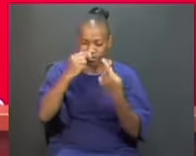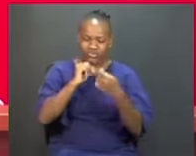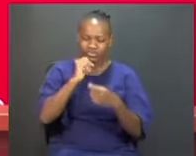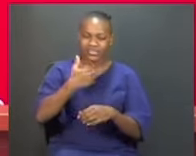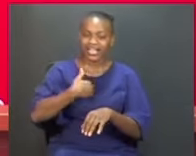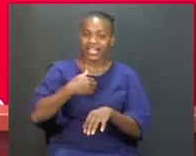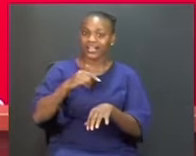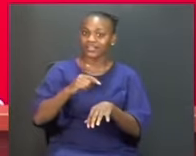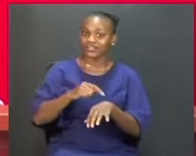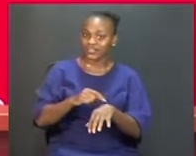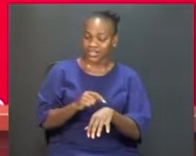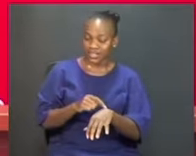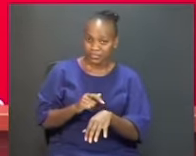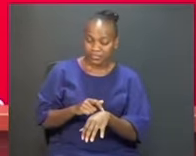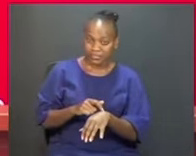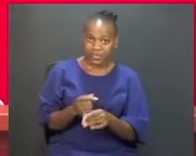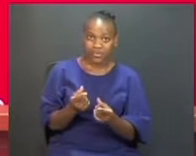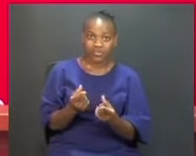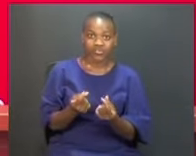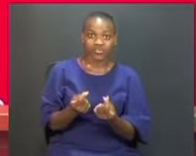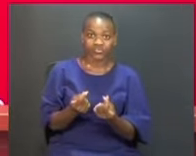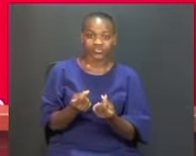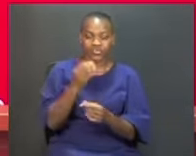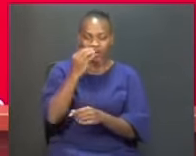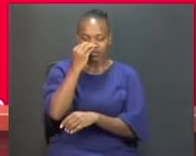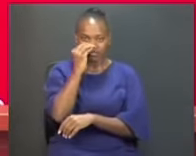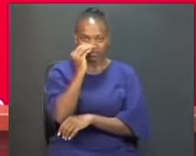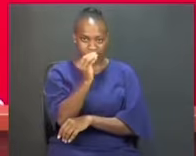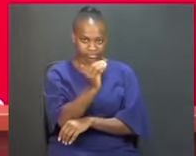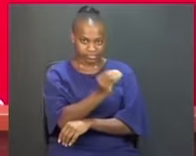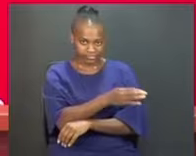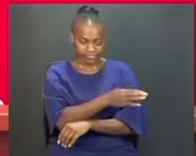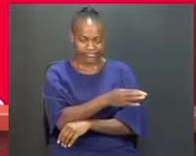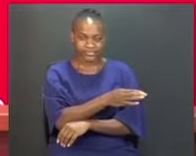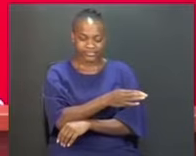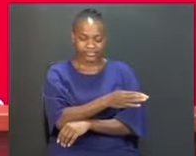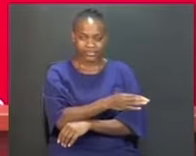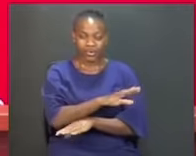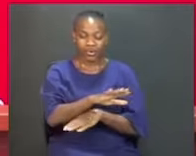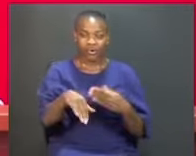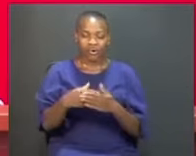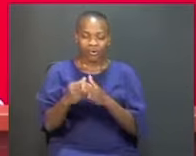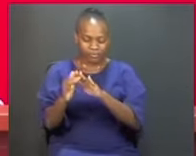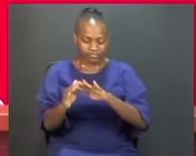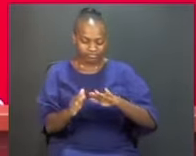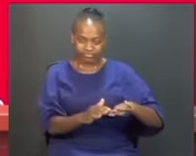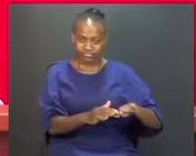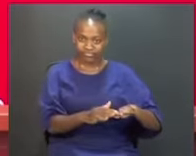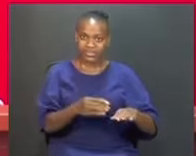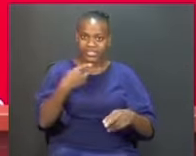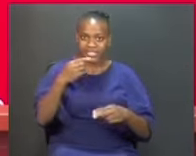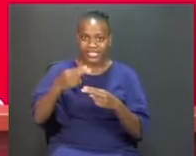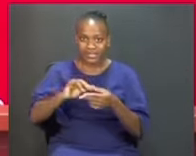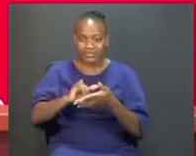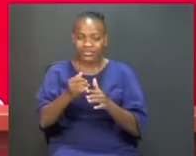time constraints. We couldn't go through roll call, national pledge, and the